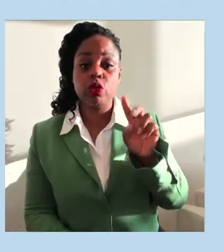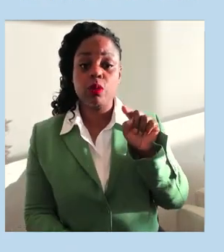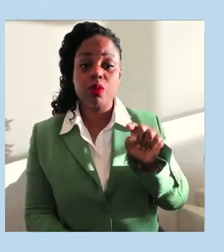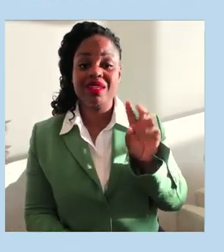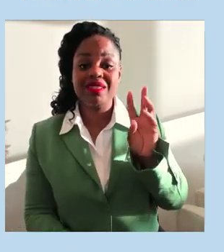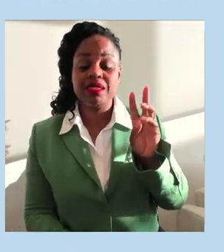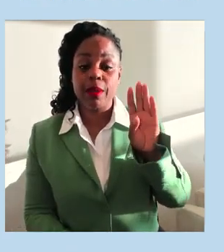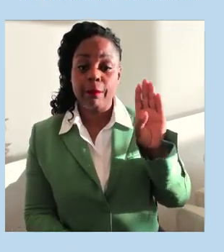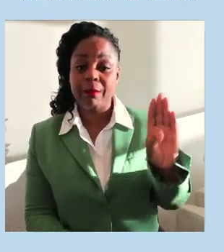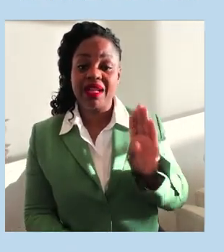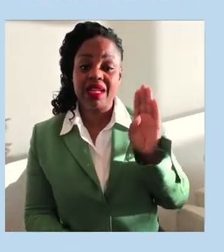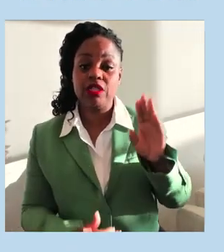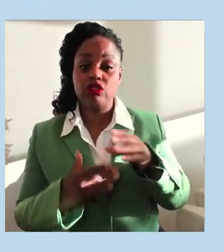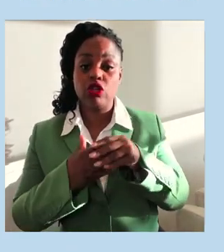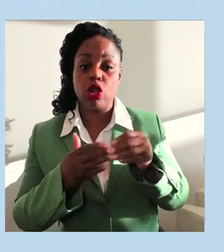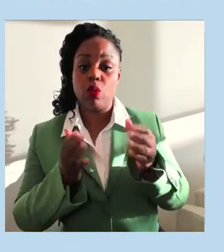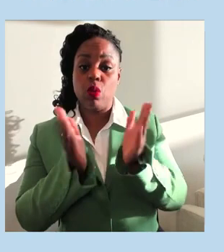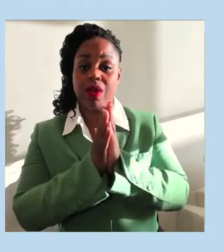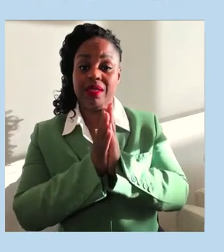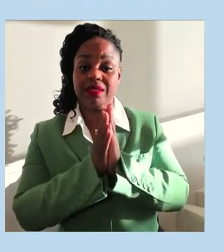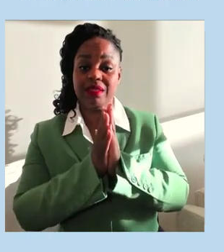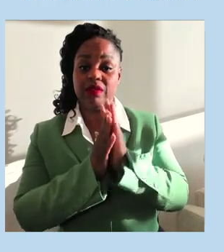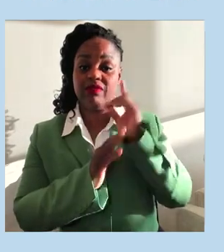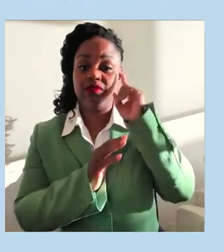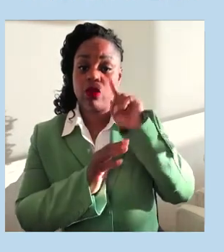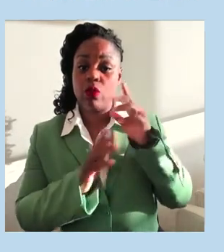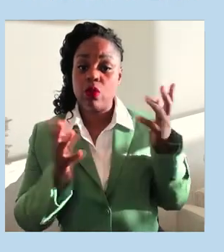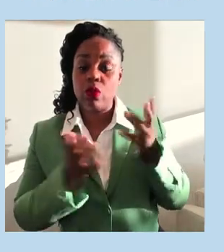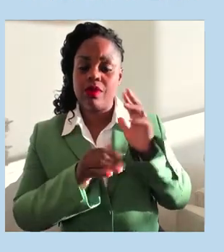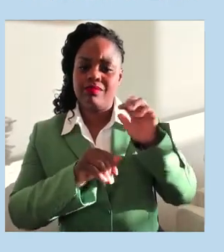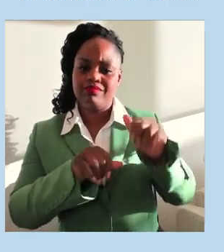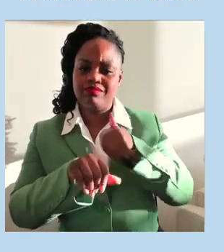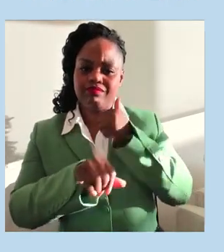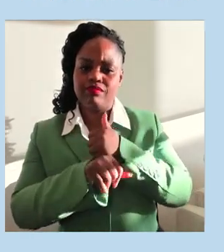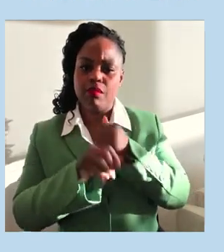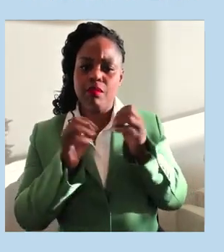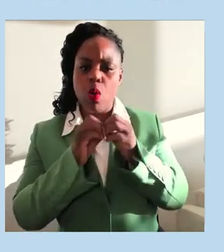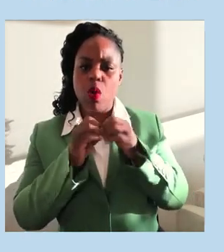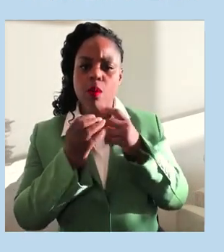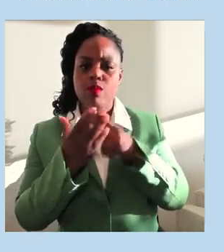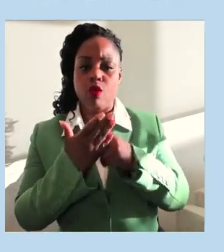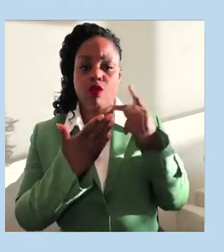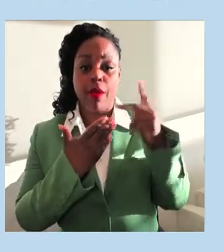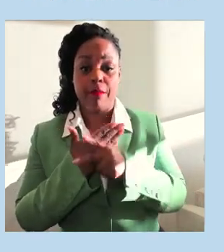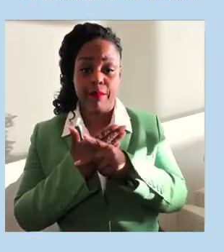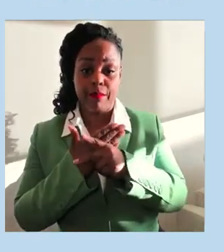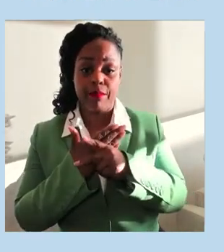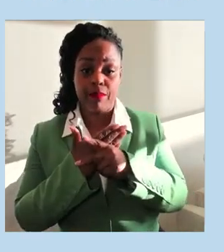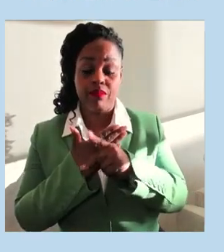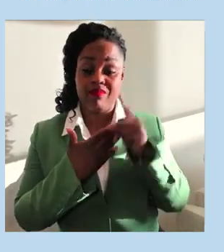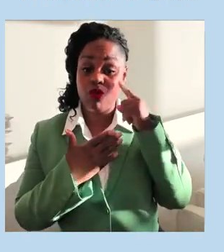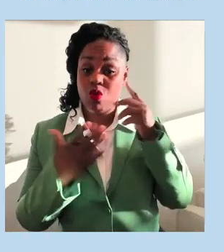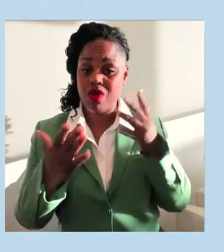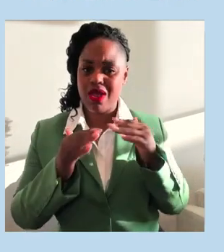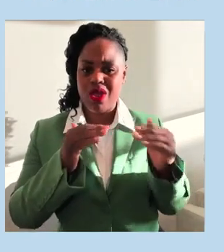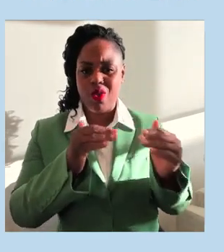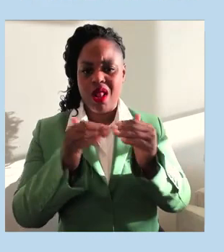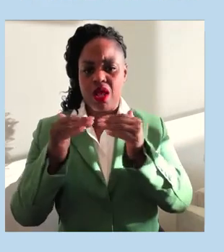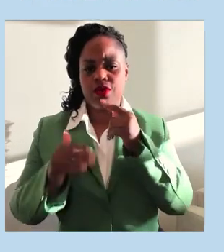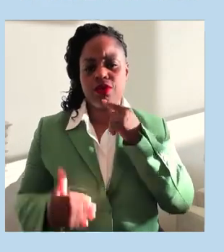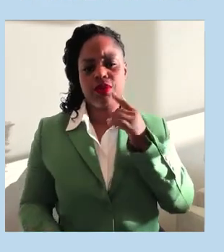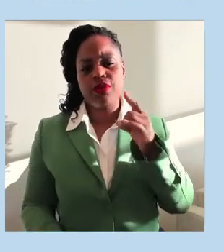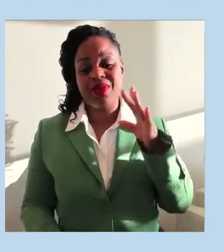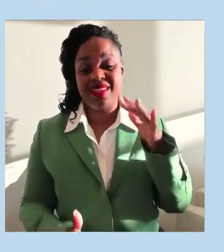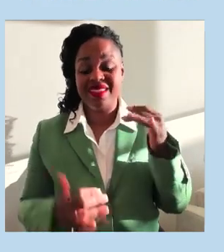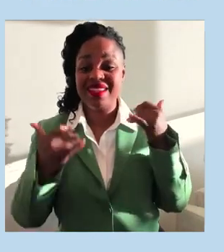largest ever, we are entering a new era. This commitment, if we can